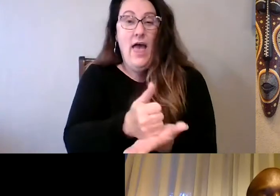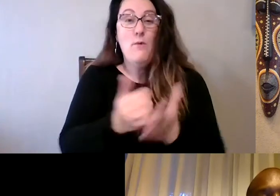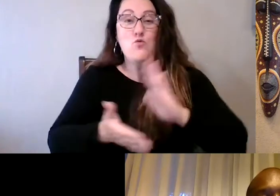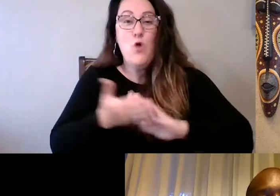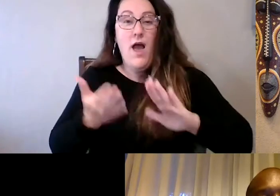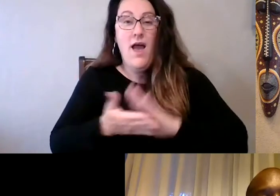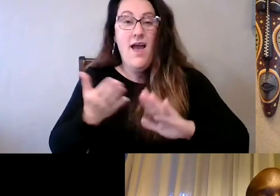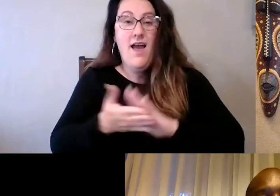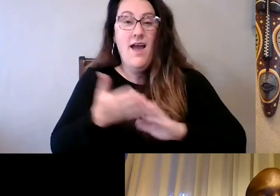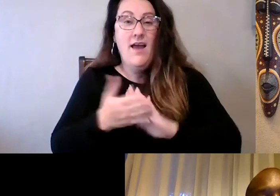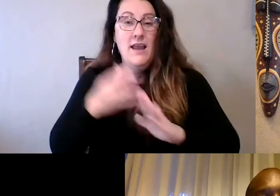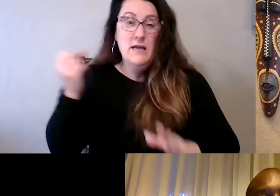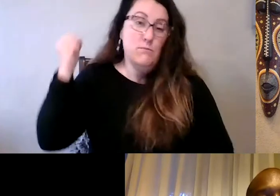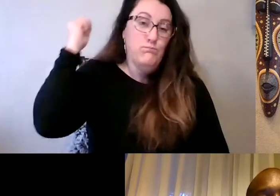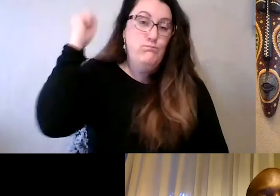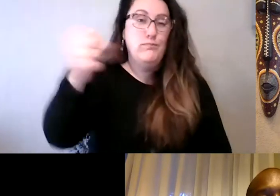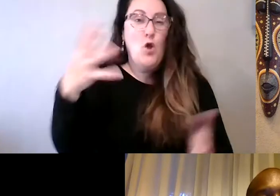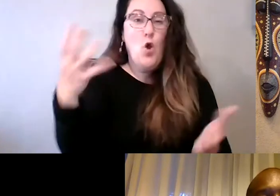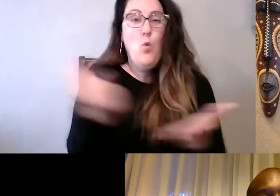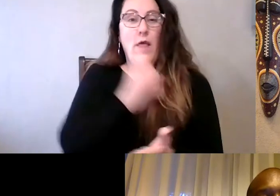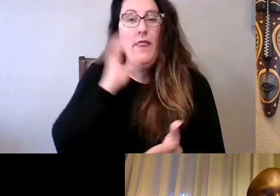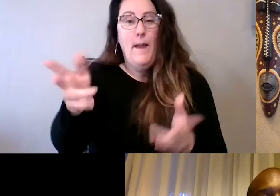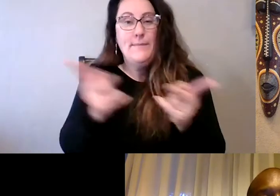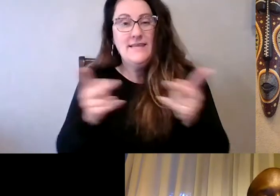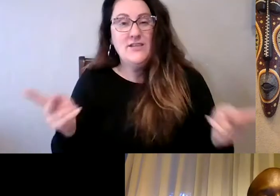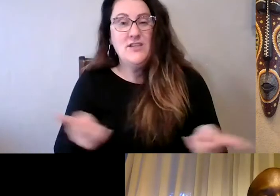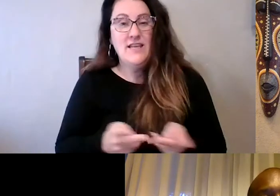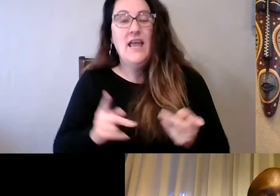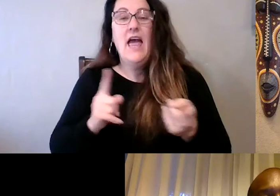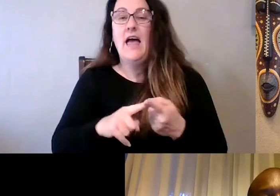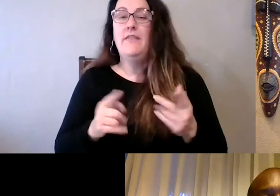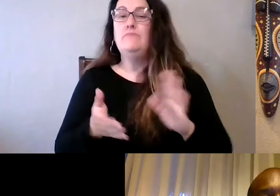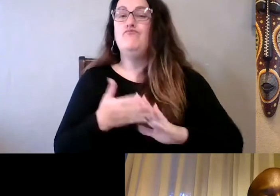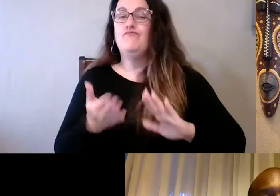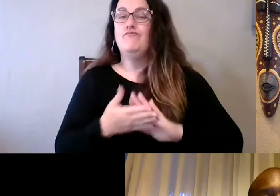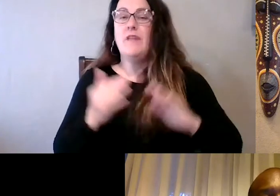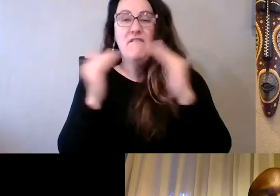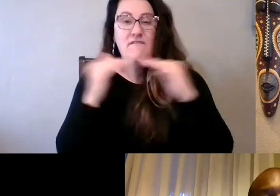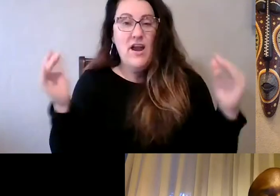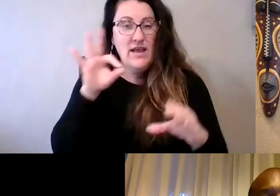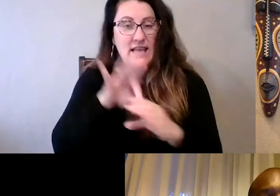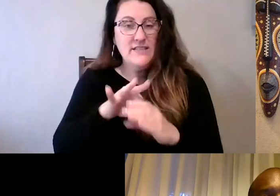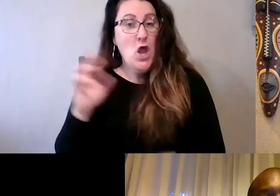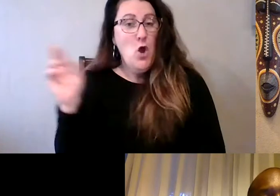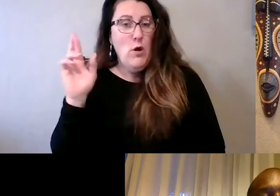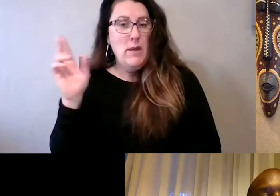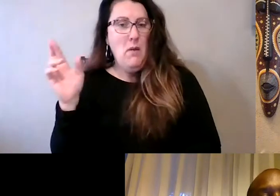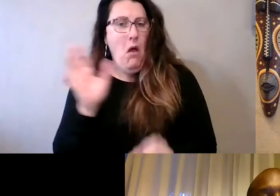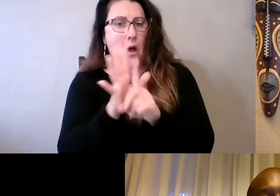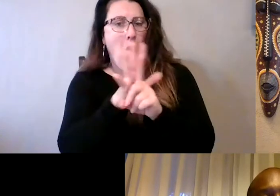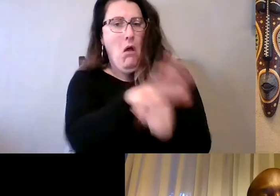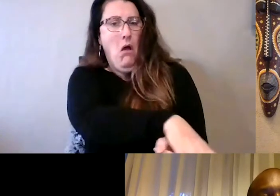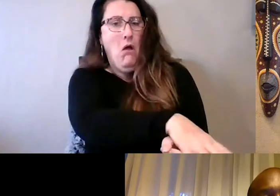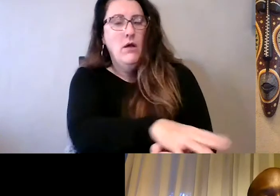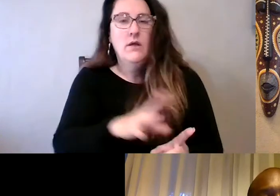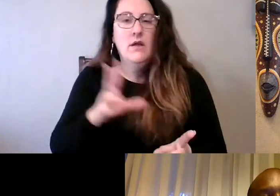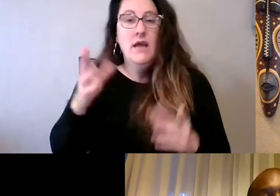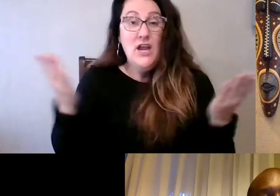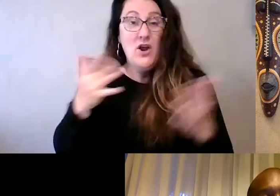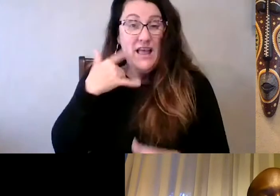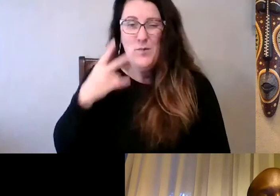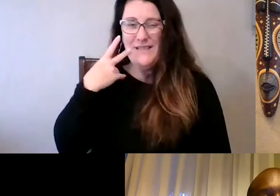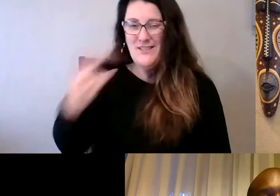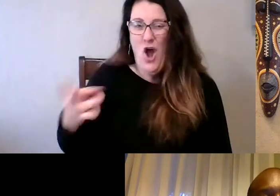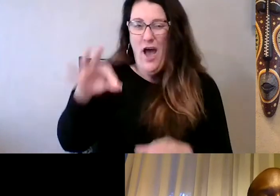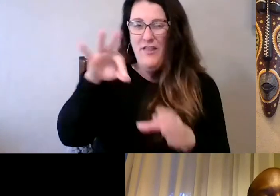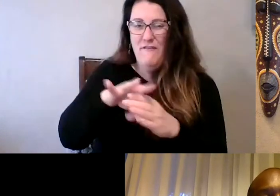office, that then were able to administer a fair election despite the fact that Republicans were trying to suppress them. I know here in California, we saw those